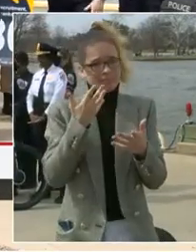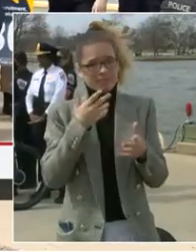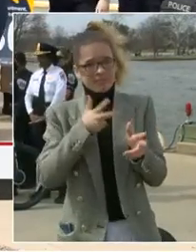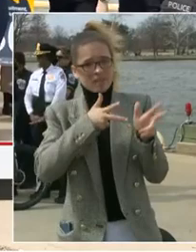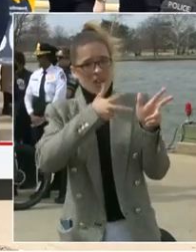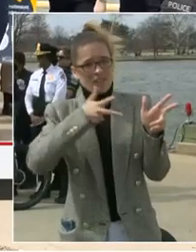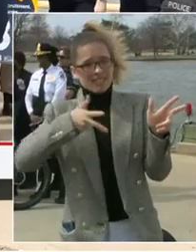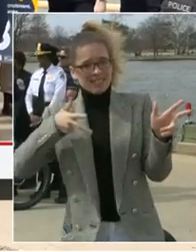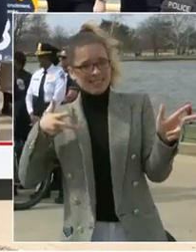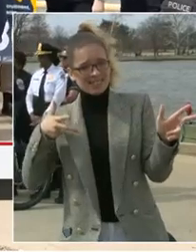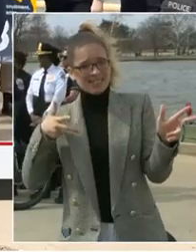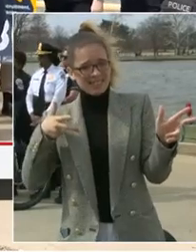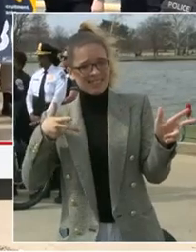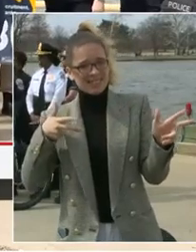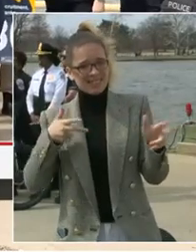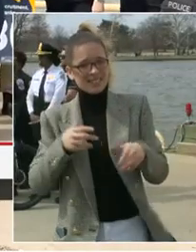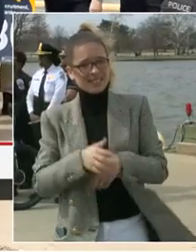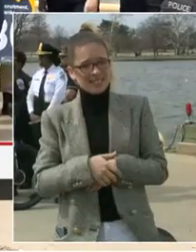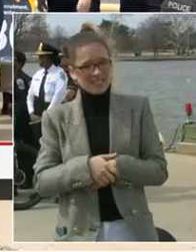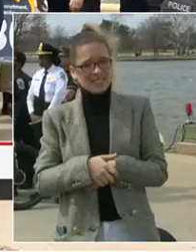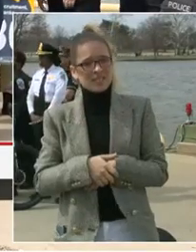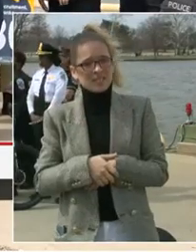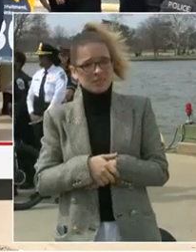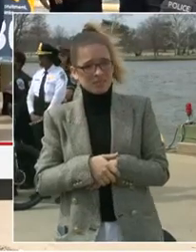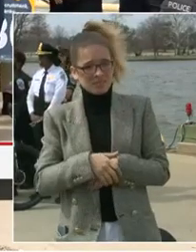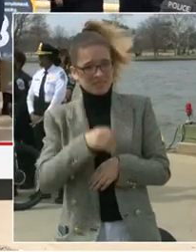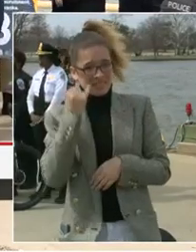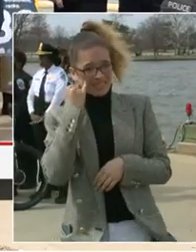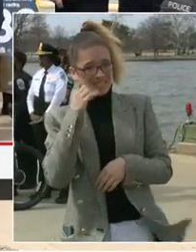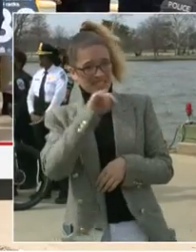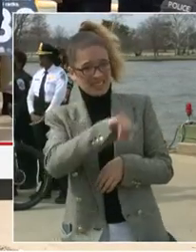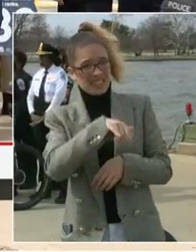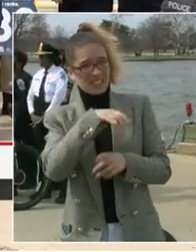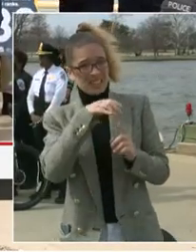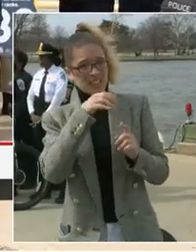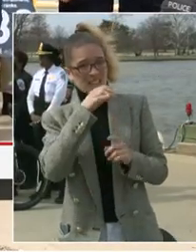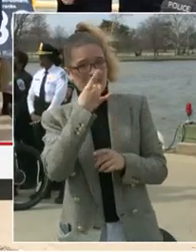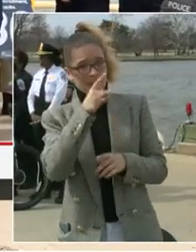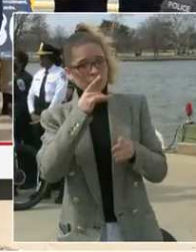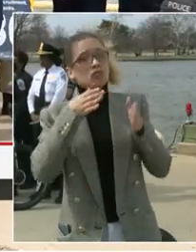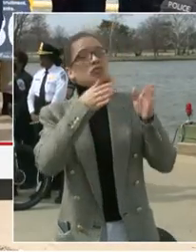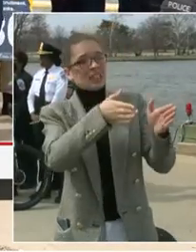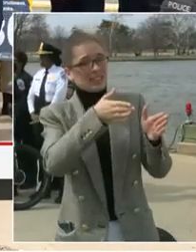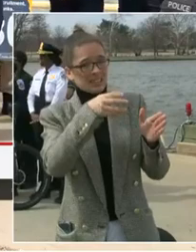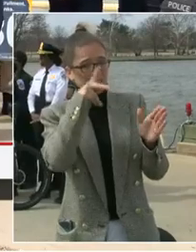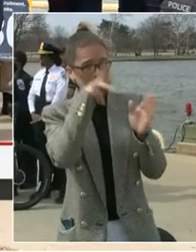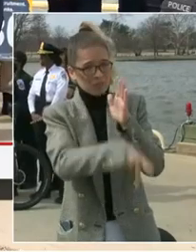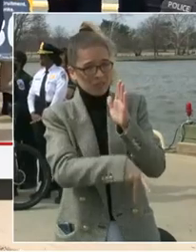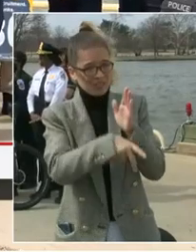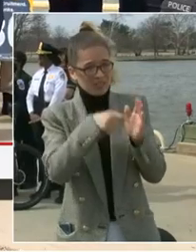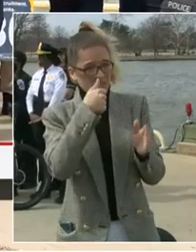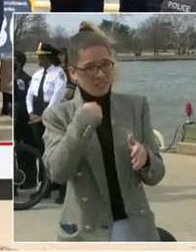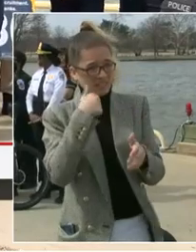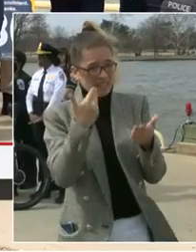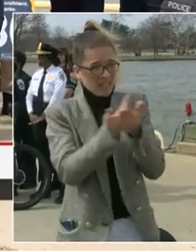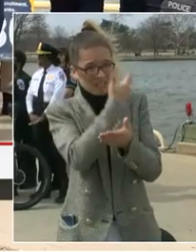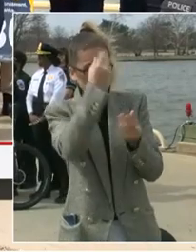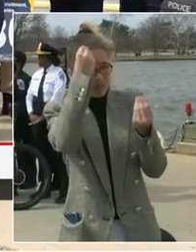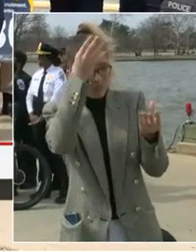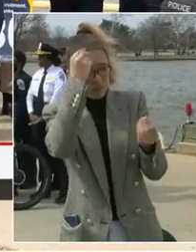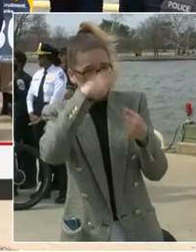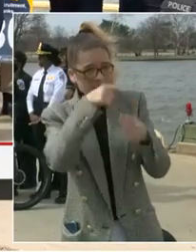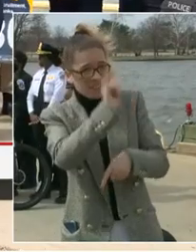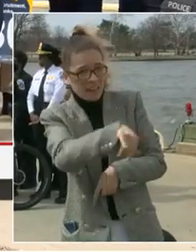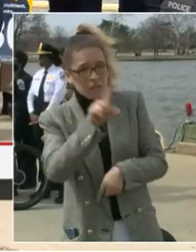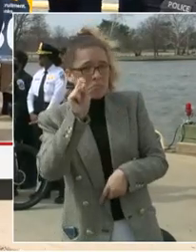then also on the 18th Street murder, if there's any new developments in that. So with respect to the truck convoy,